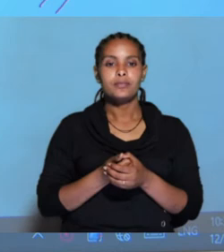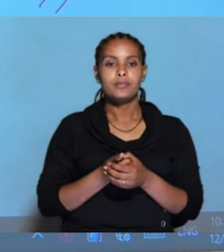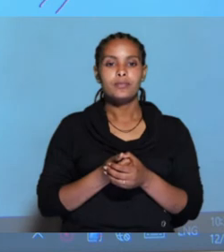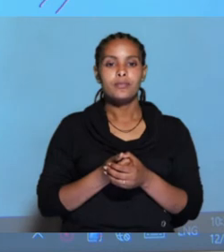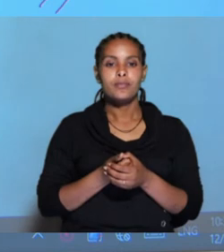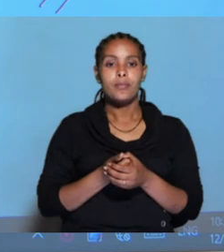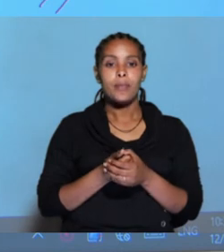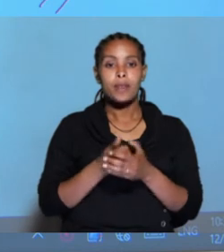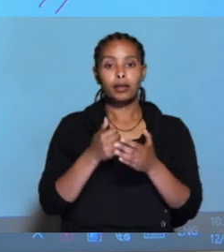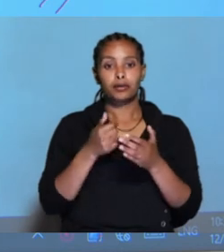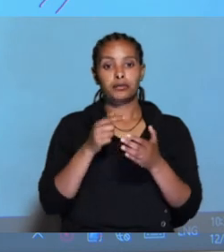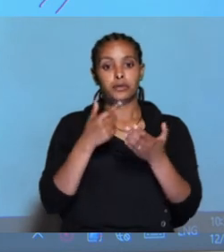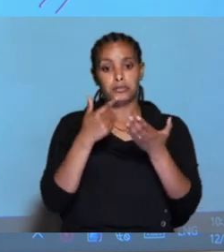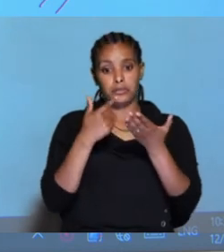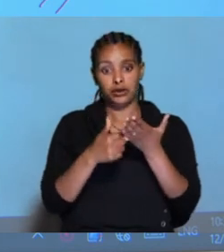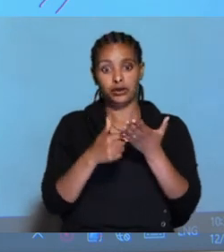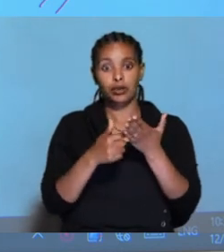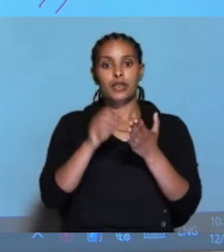B,